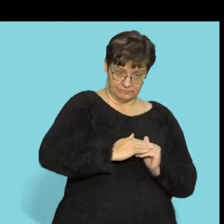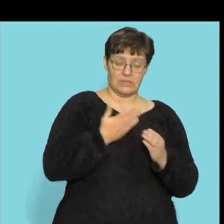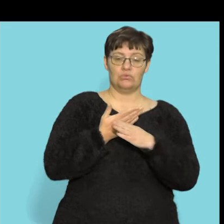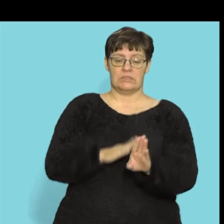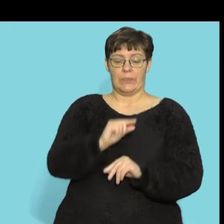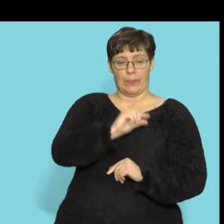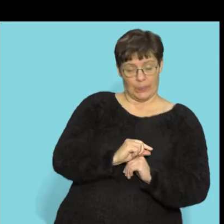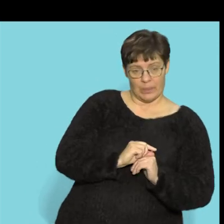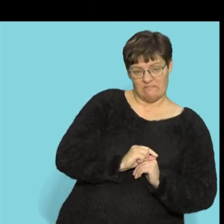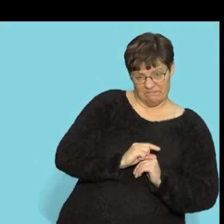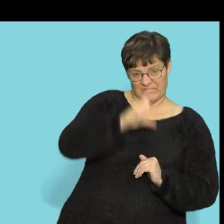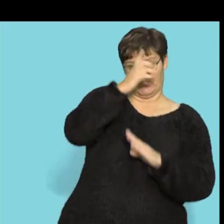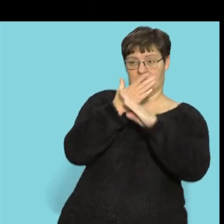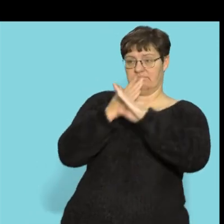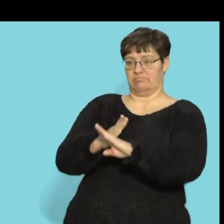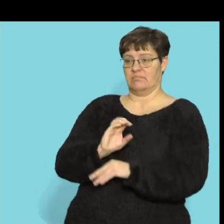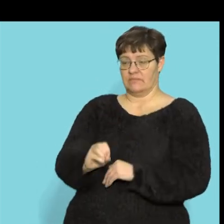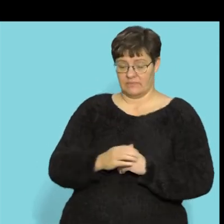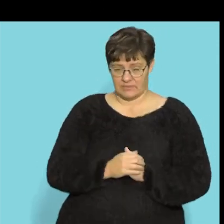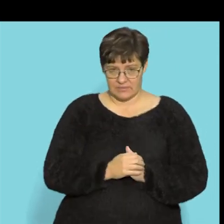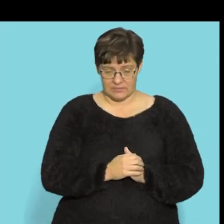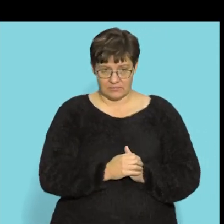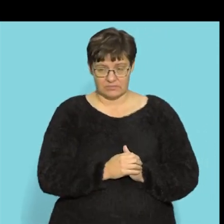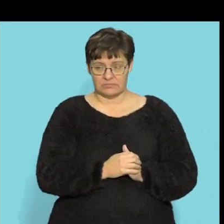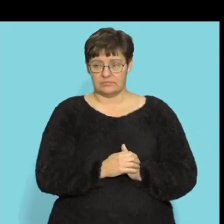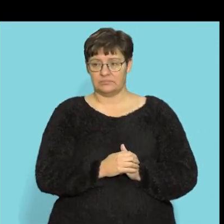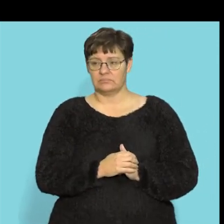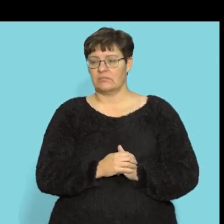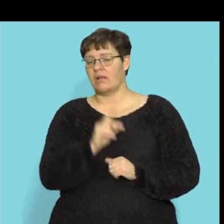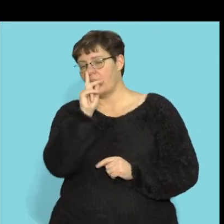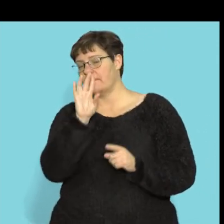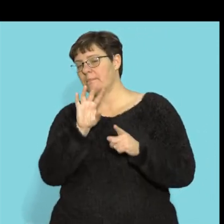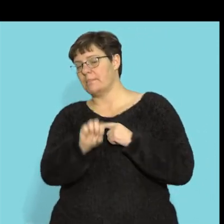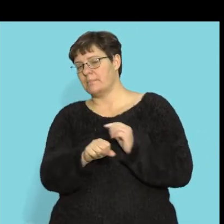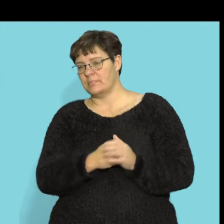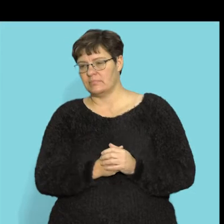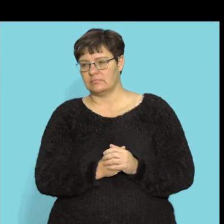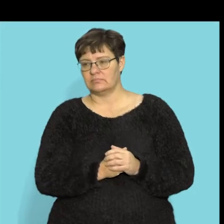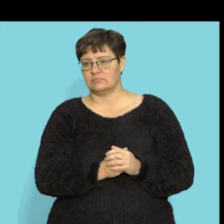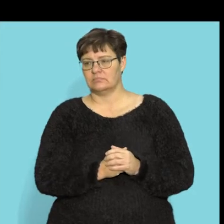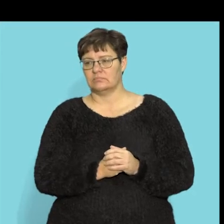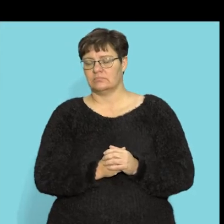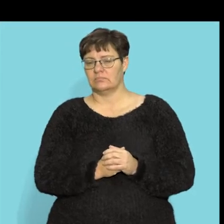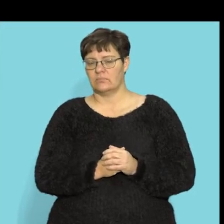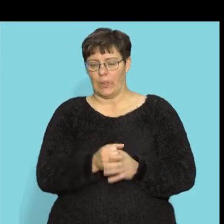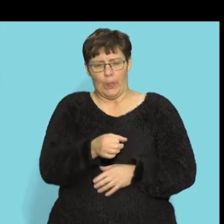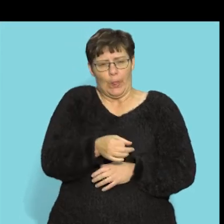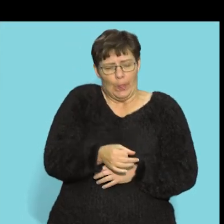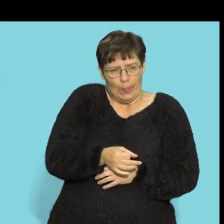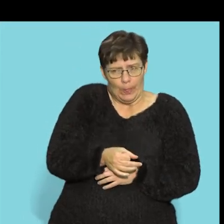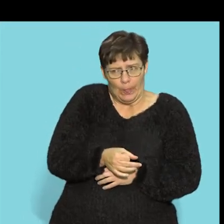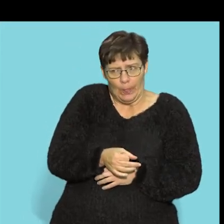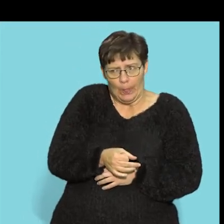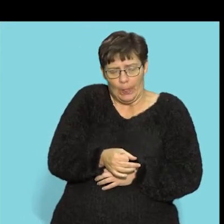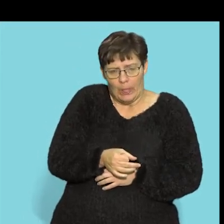our resistance. But then what do we notice from this set of data? You do realize that when there is a smaller